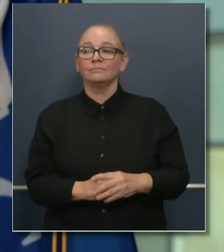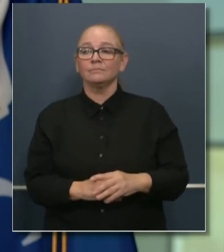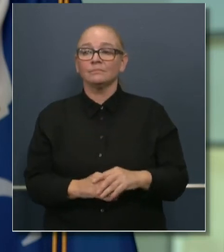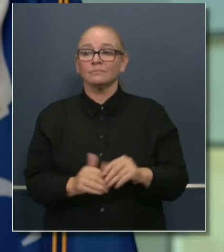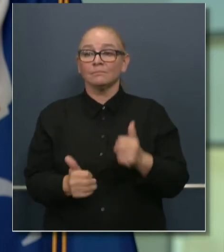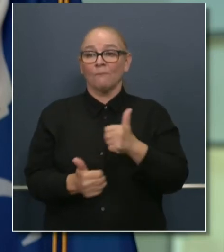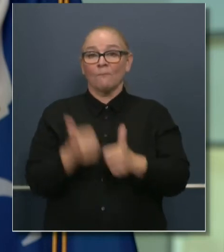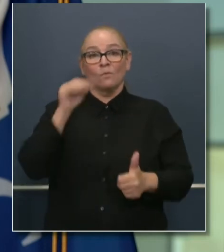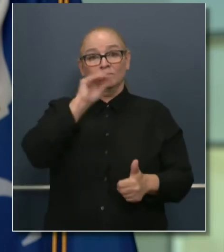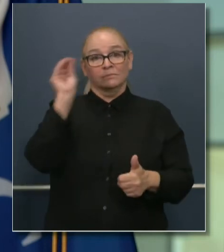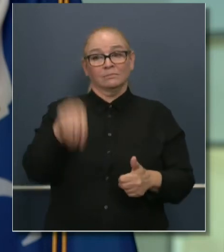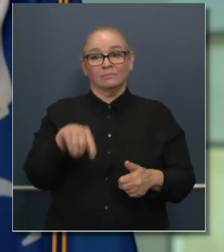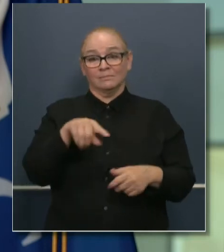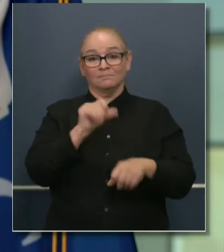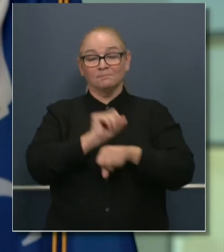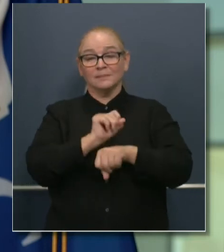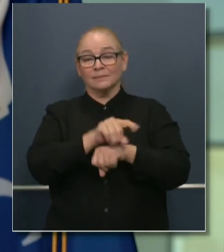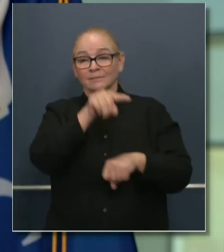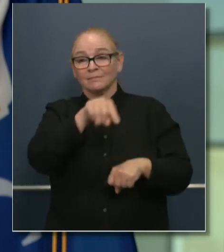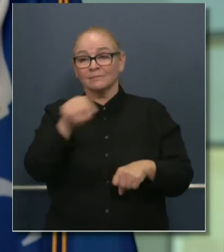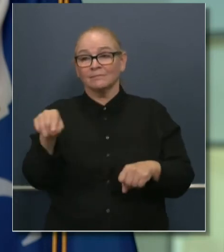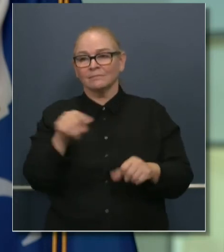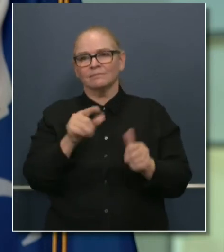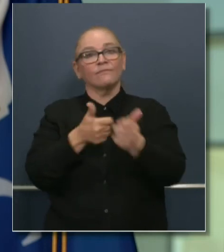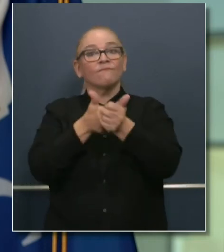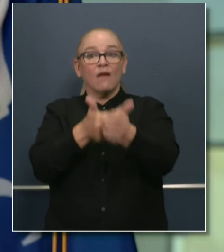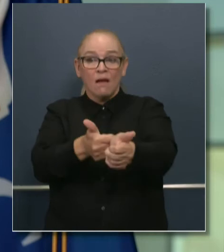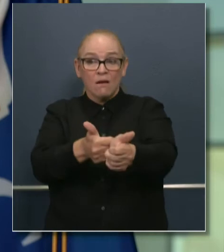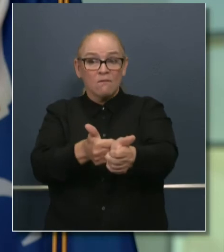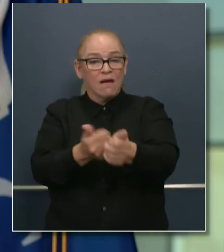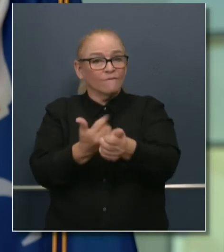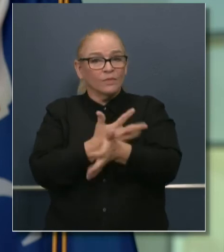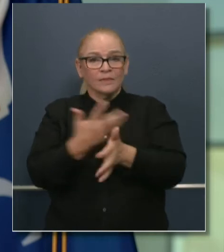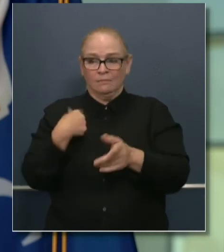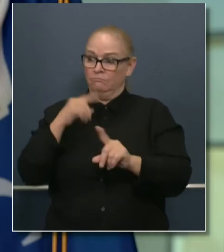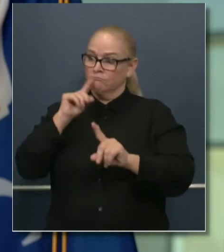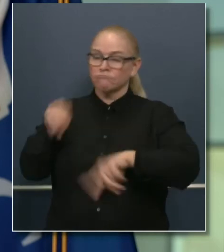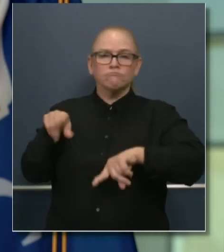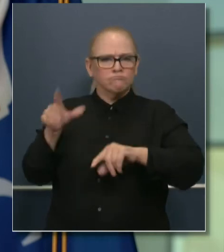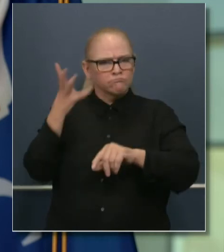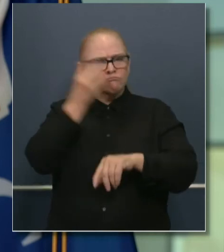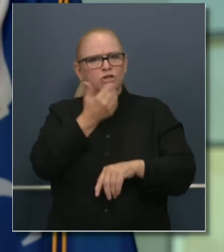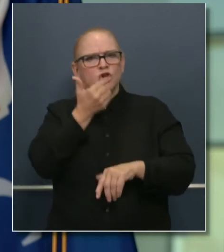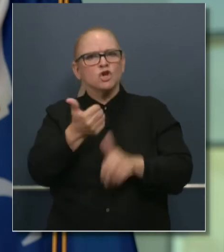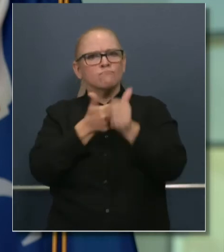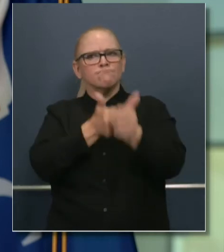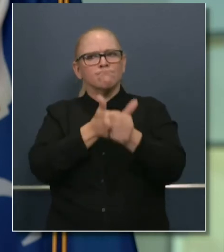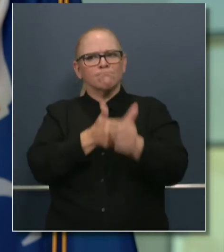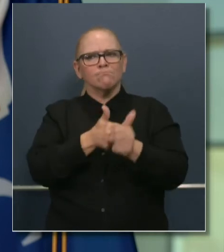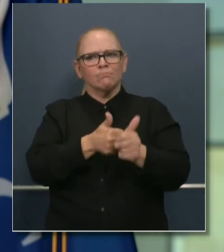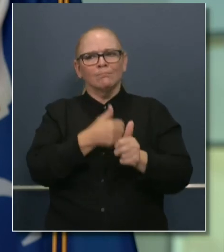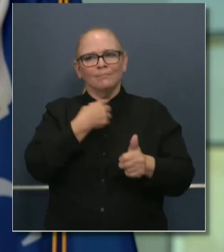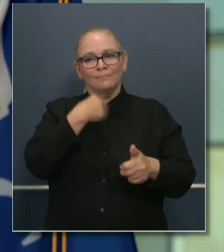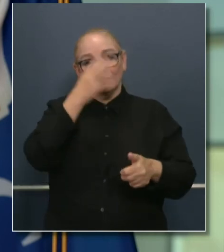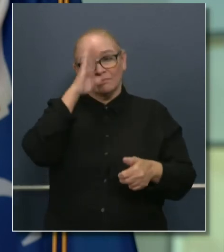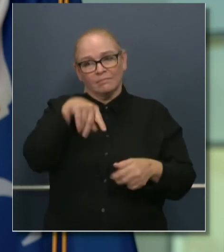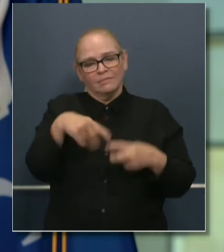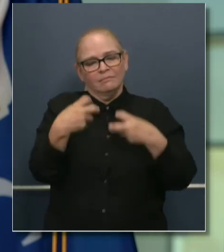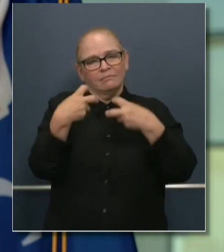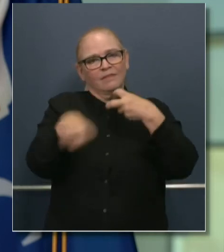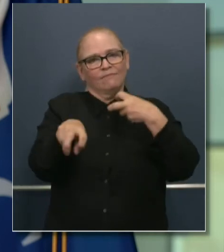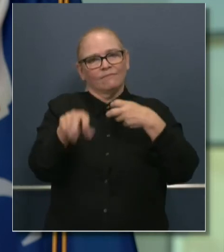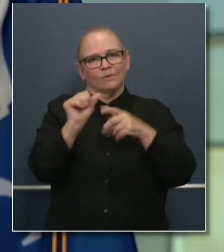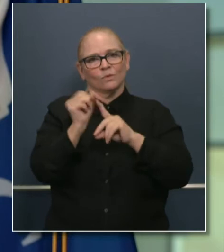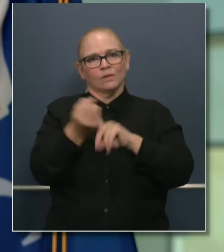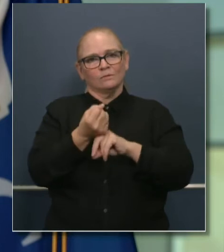majority of businesses are doing everything in their power, doing their best under these very difficult circumstances. And the vast majority that